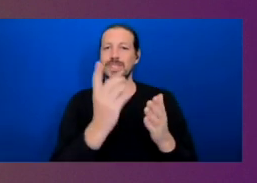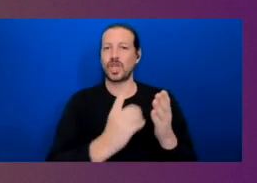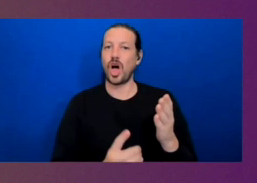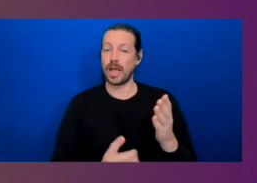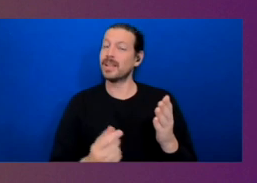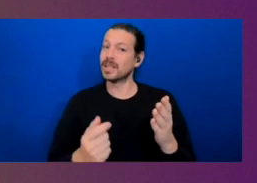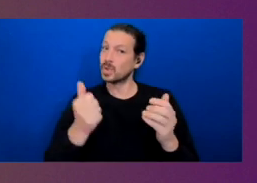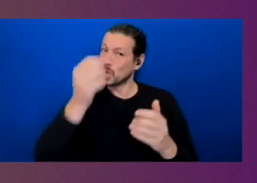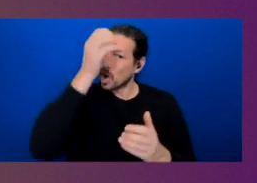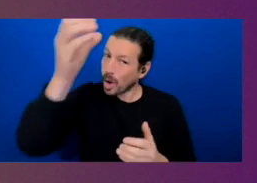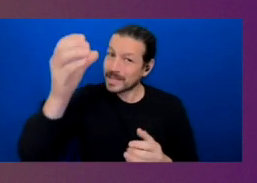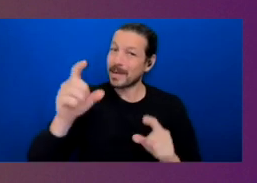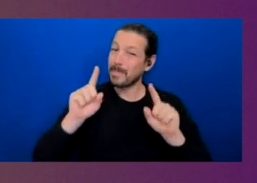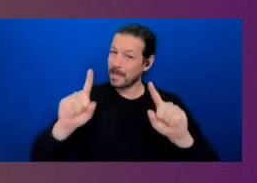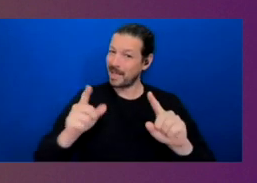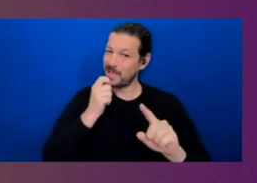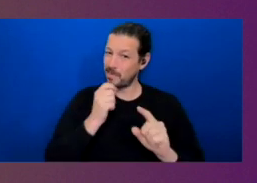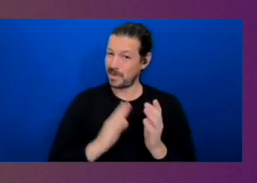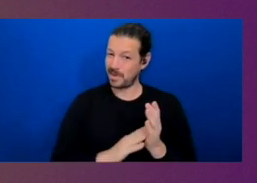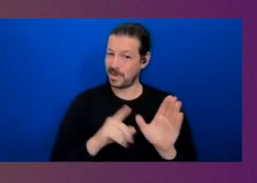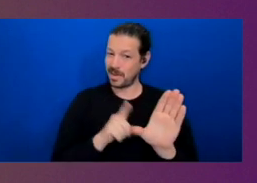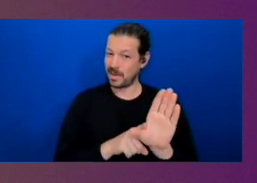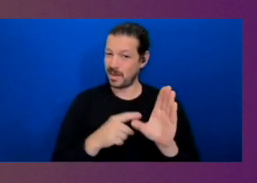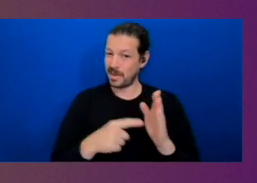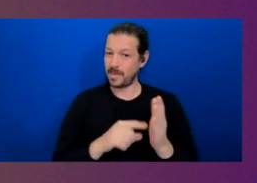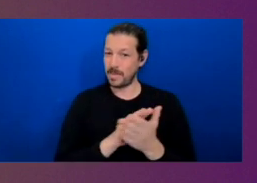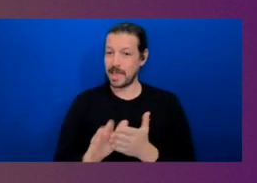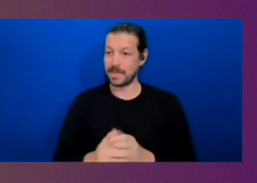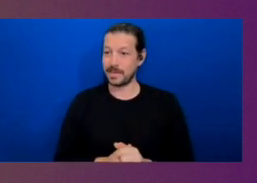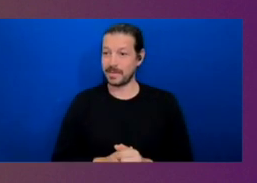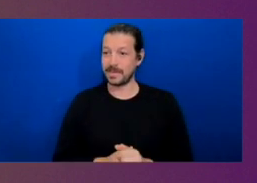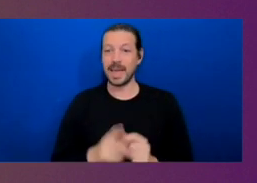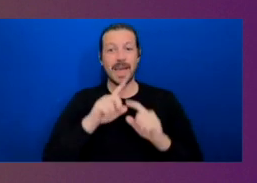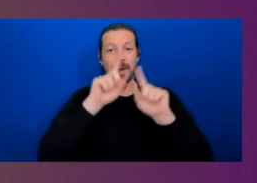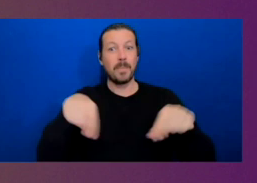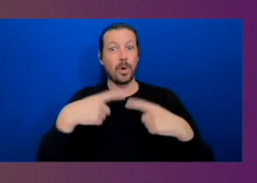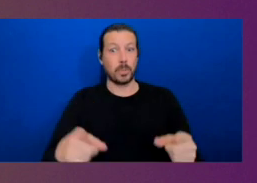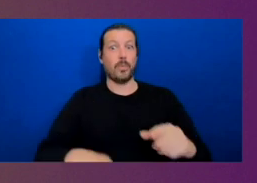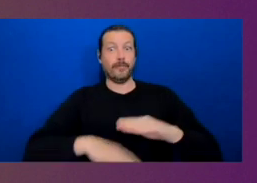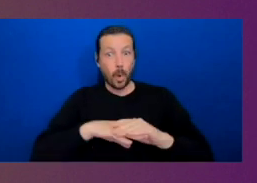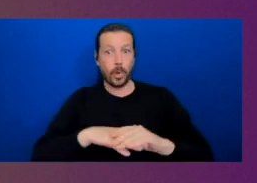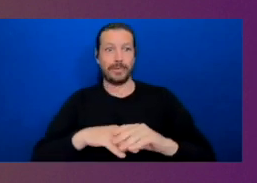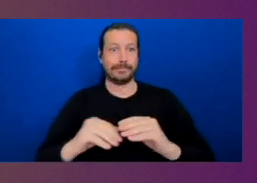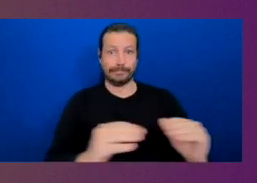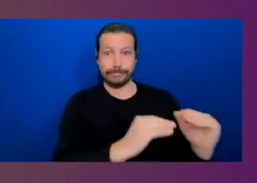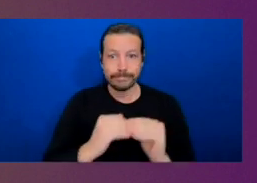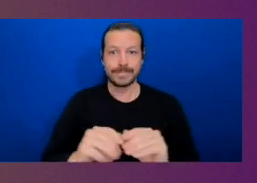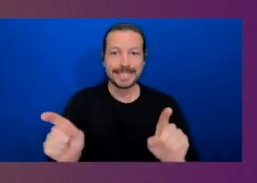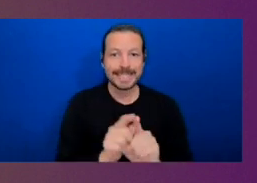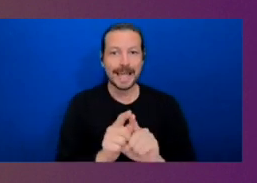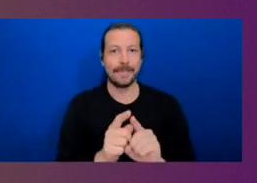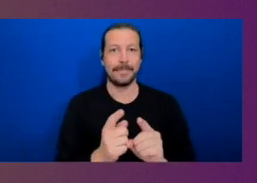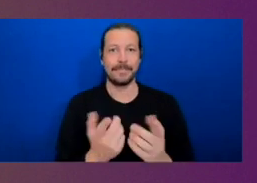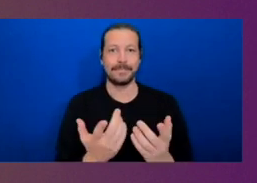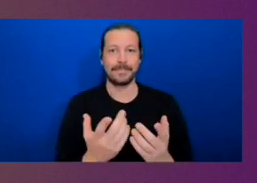myth, because there is nothing that's universally accessible, because humans are so different. But what I do think you can do